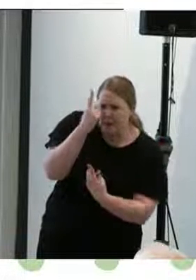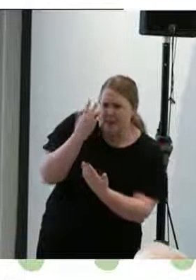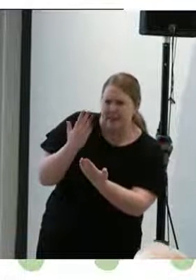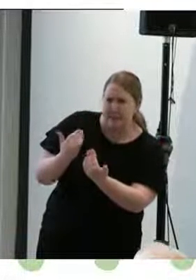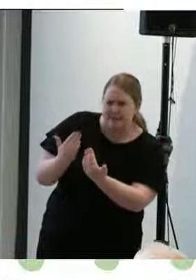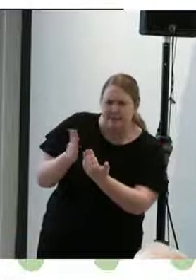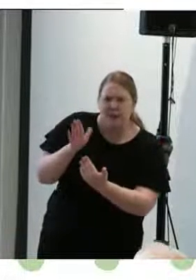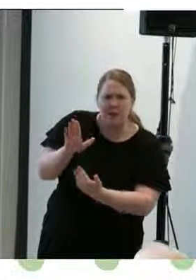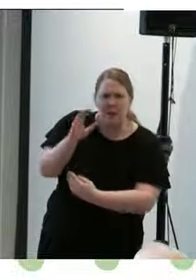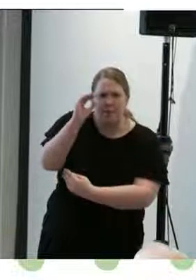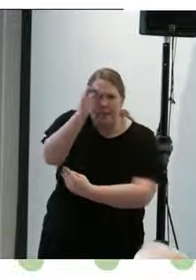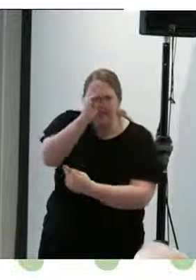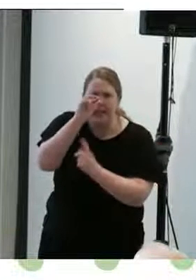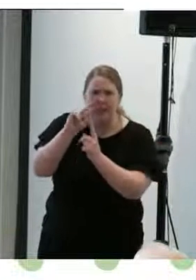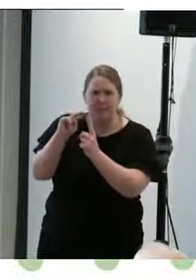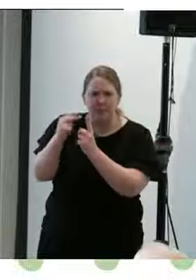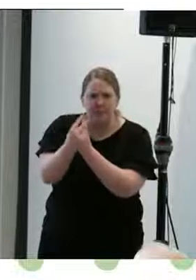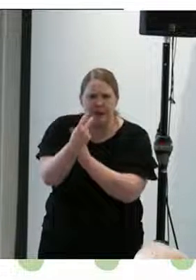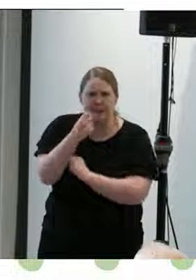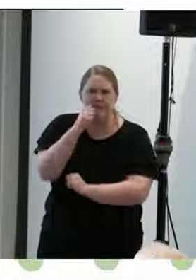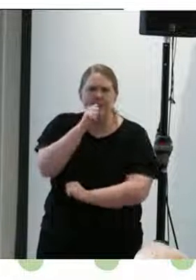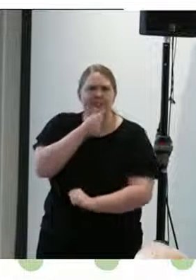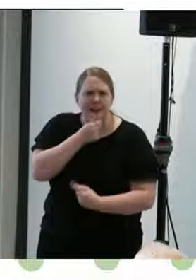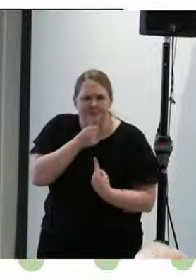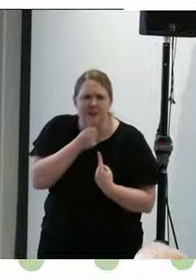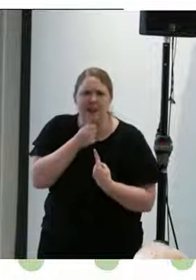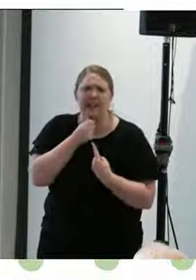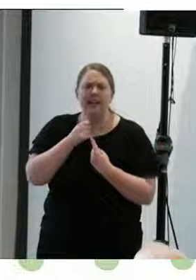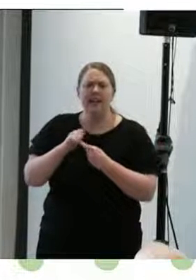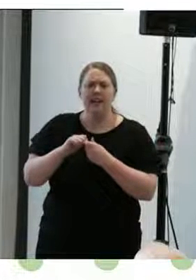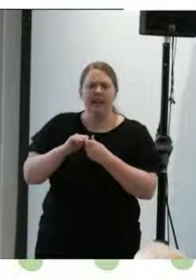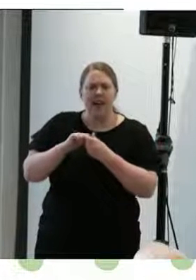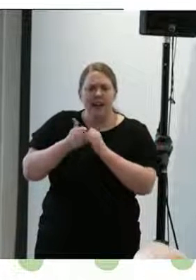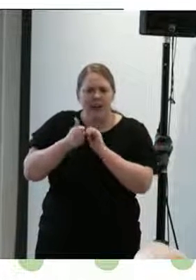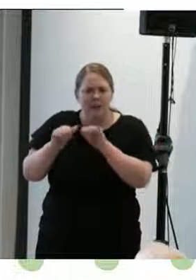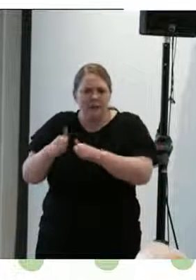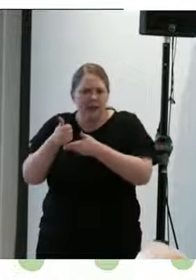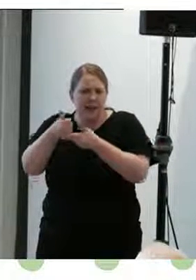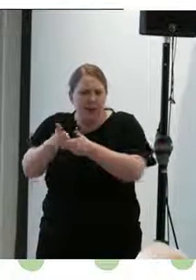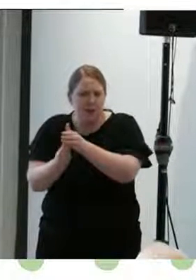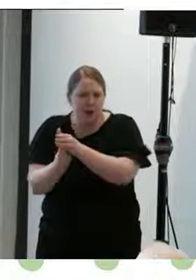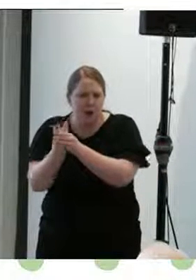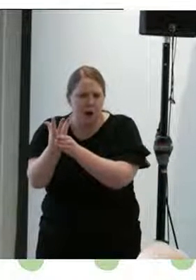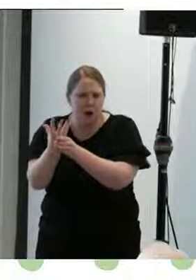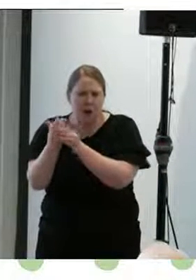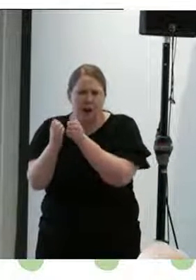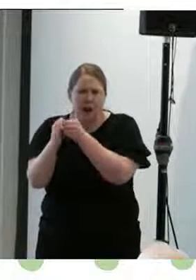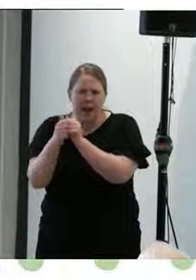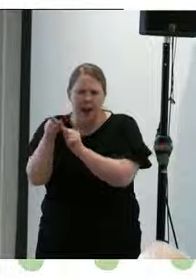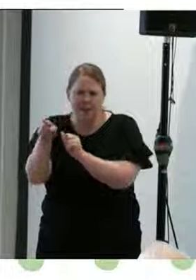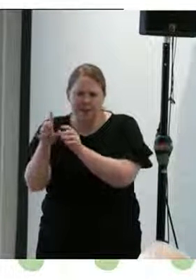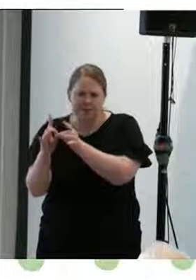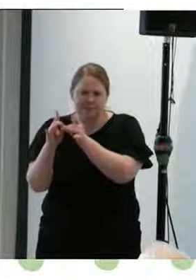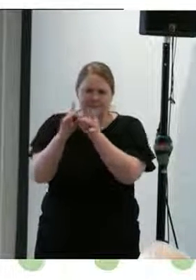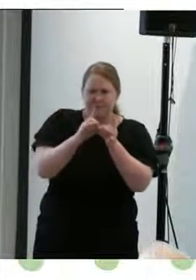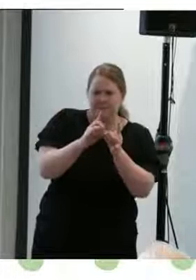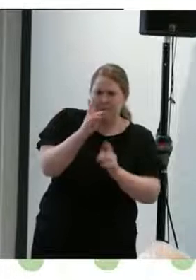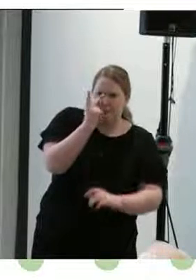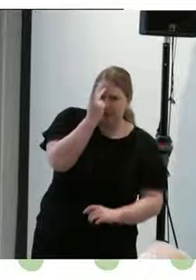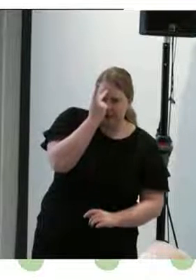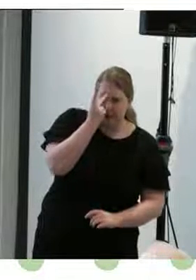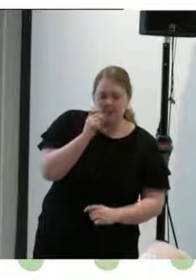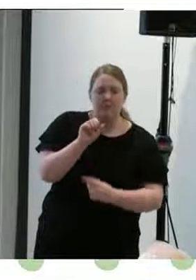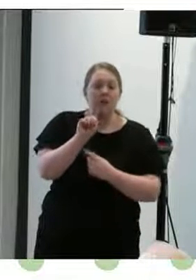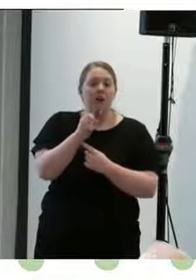and transforming prior mistakes into opportunities for growth might then relate to politics. So Shelley says